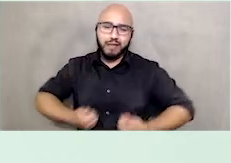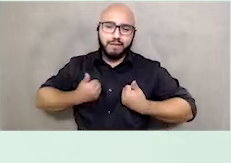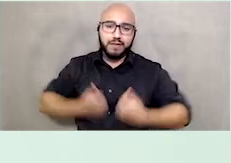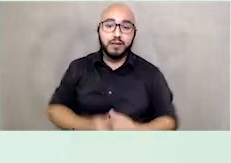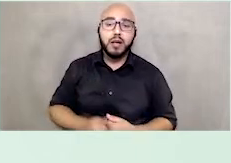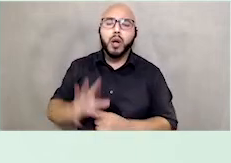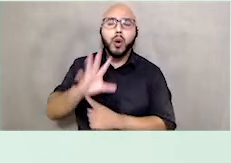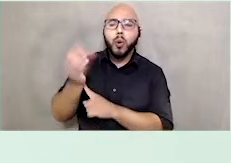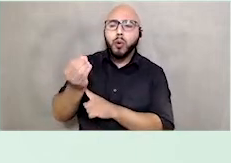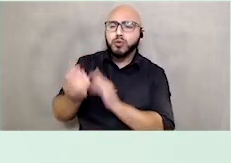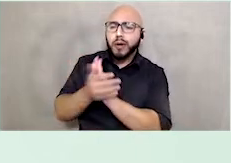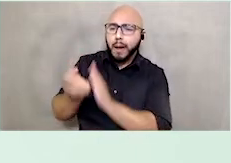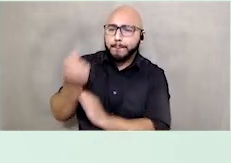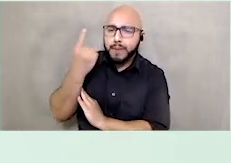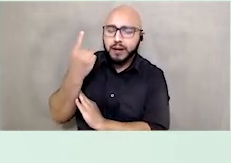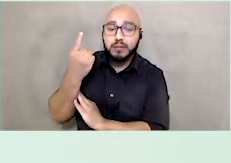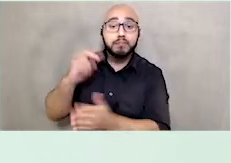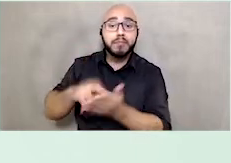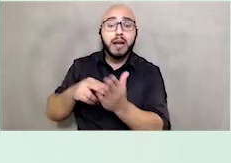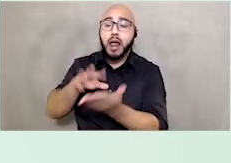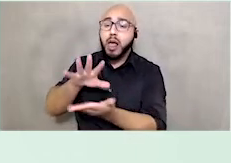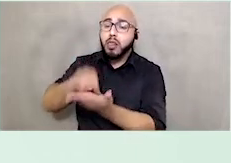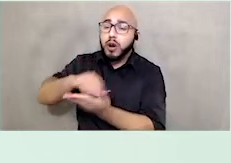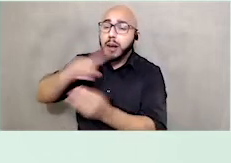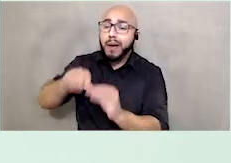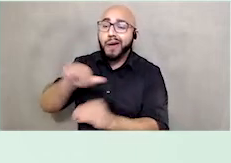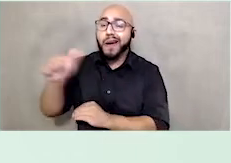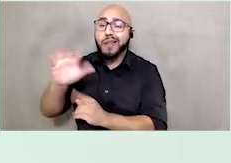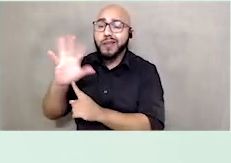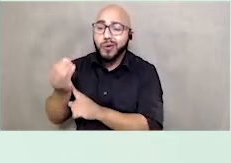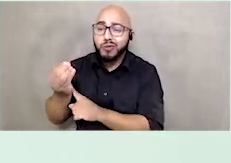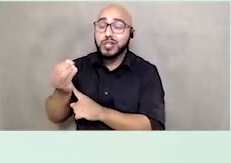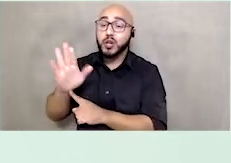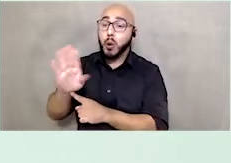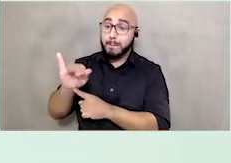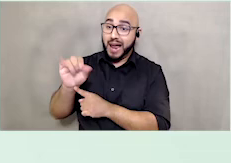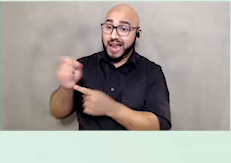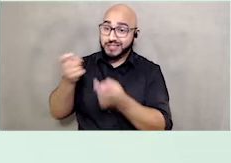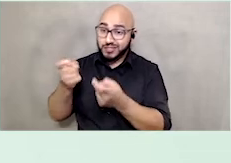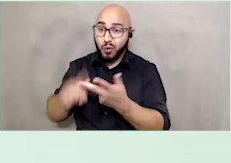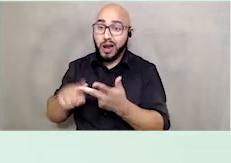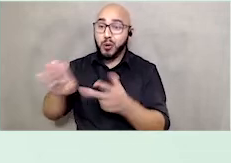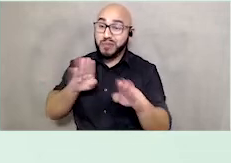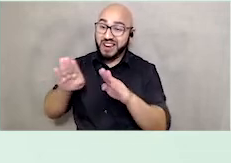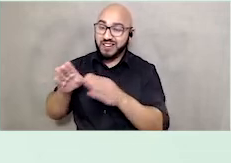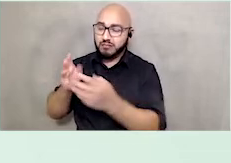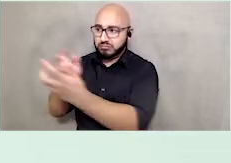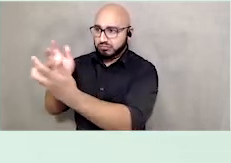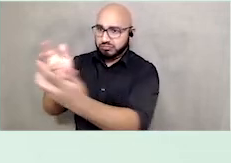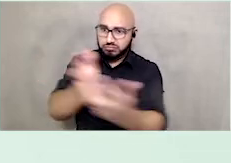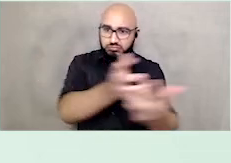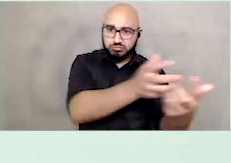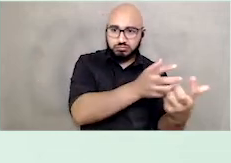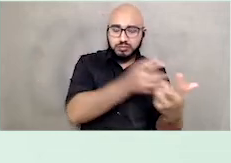competent is to learn about other cultures, control your biases, and adapt your behaviors and communication style considering the background of